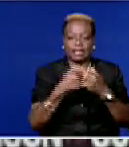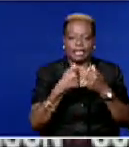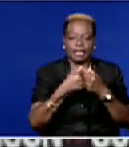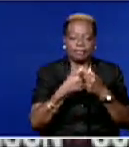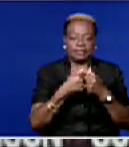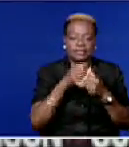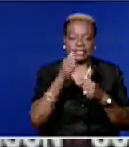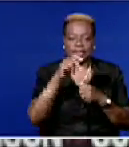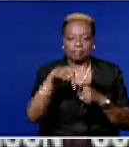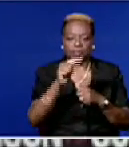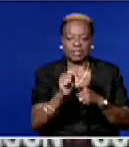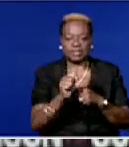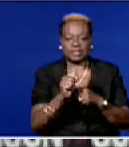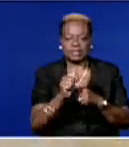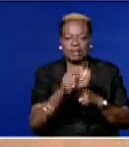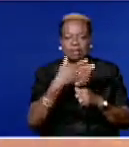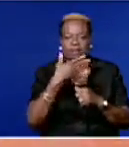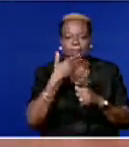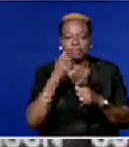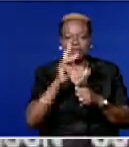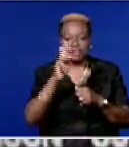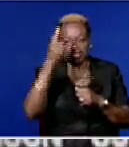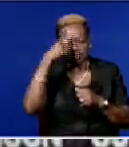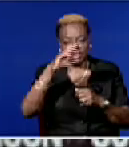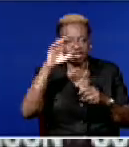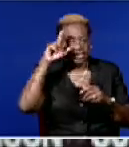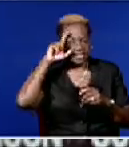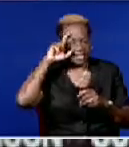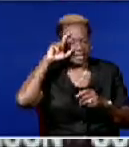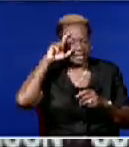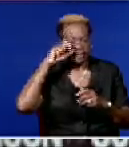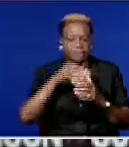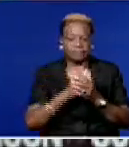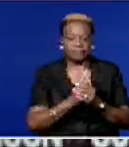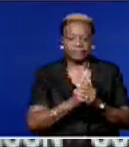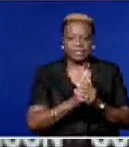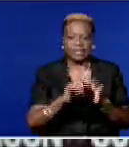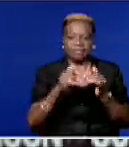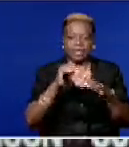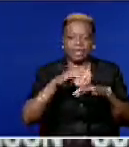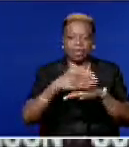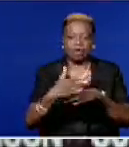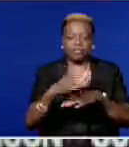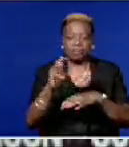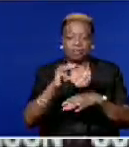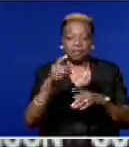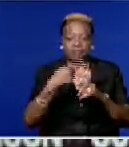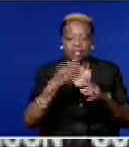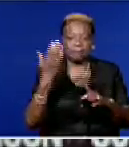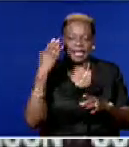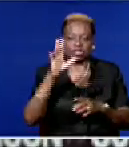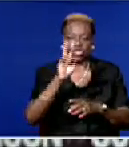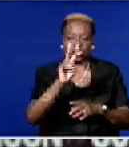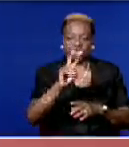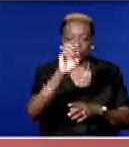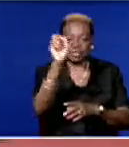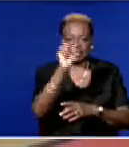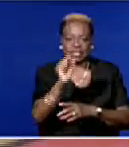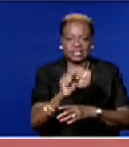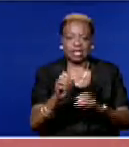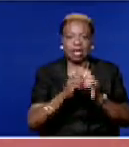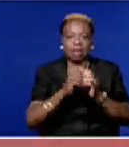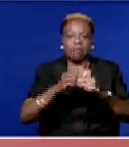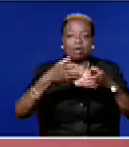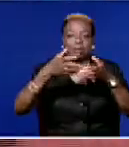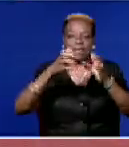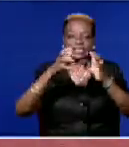4 rebounds. A bit of revenge for the Sun as they've been bounced out of the playoffs by the Mercury for the past 2 seasons. In more basketball news,